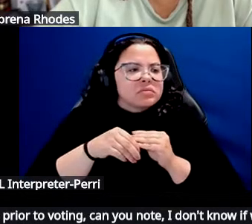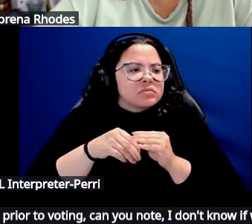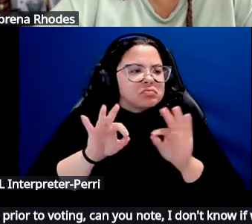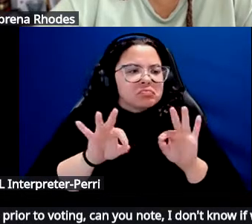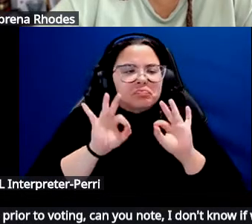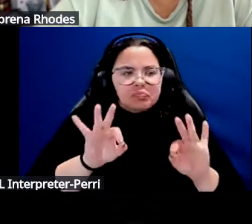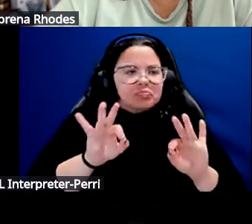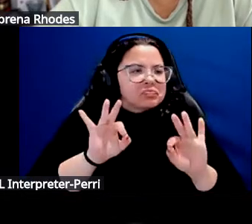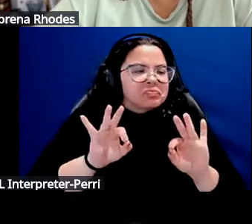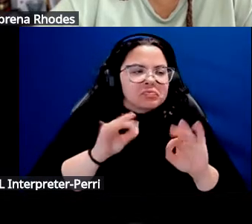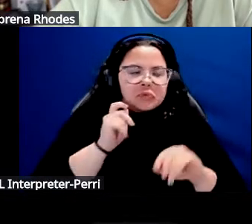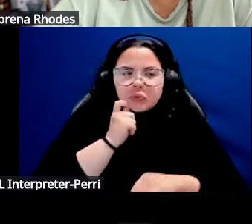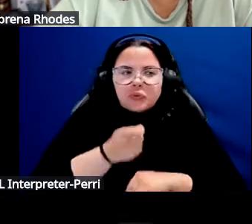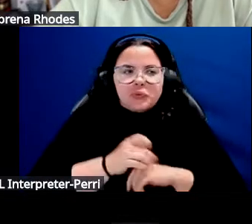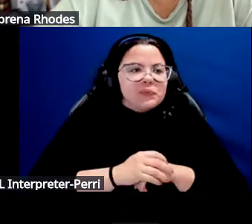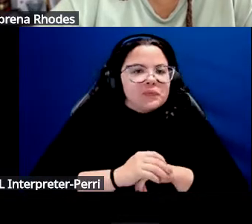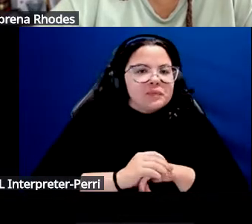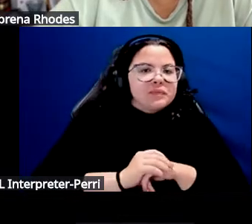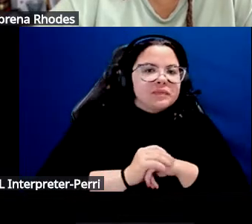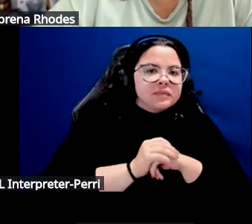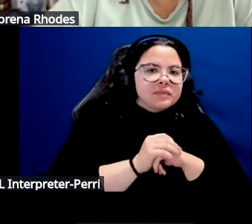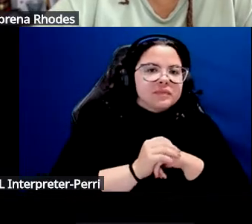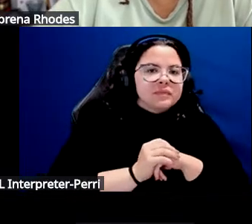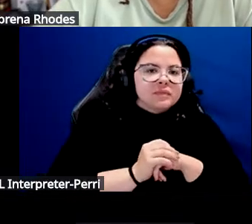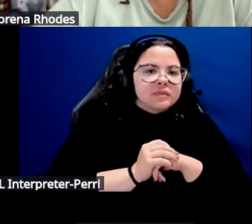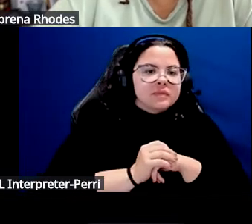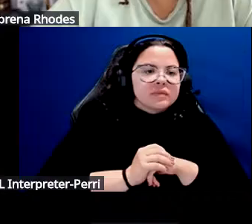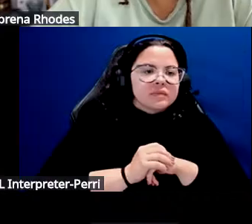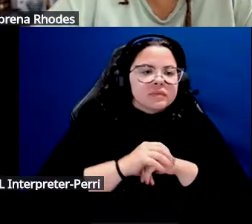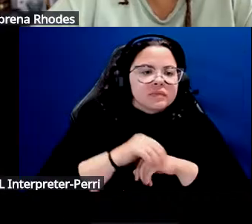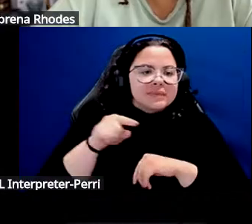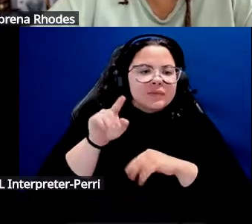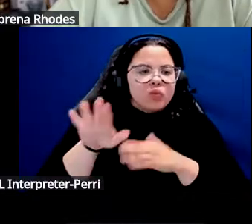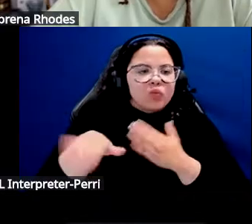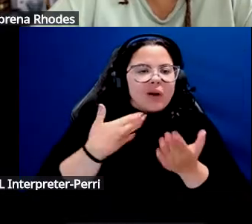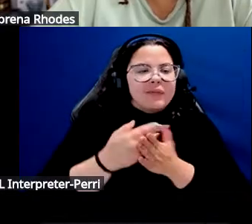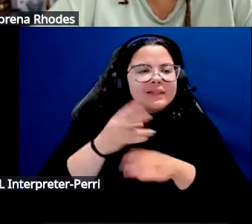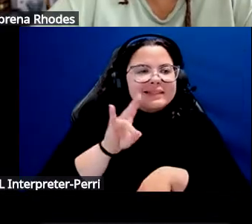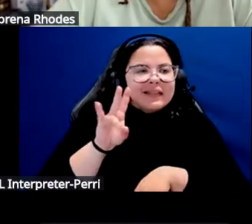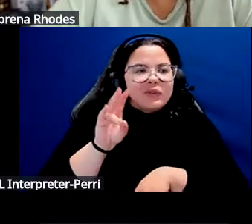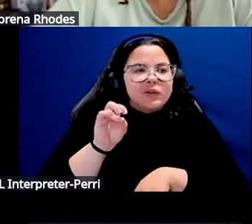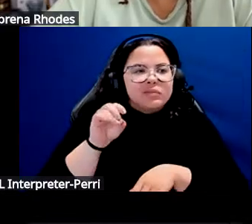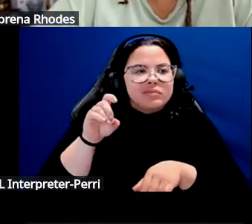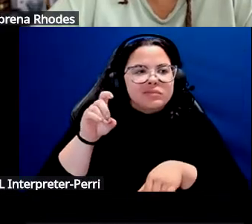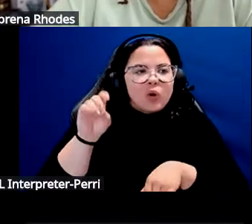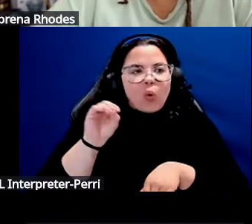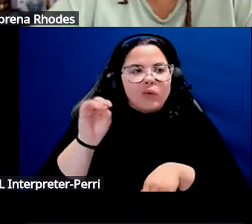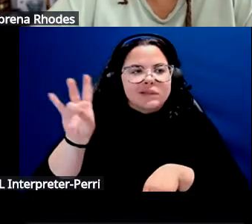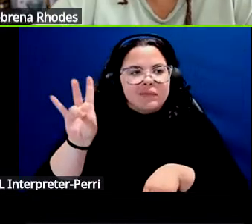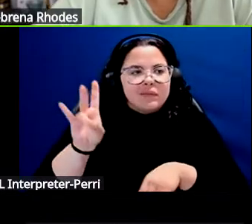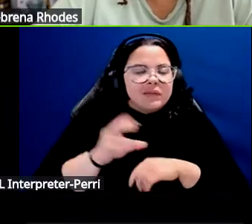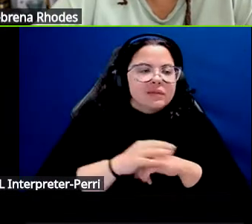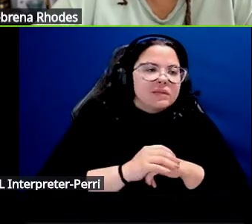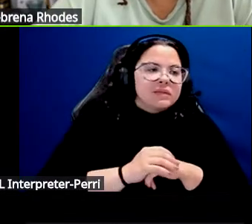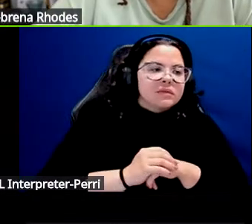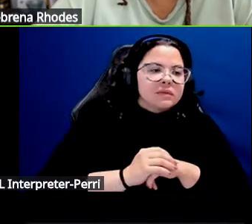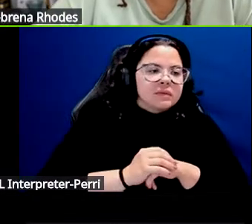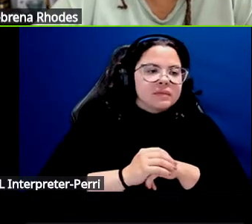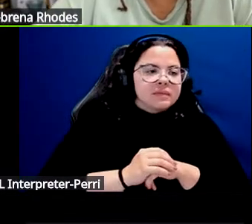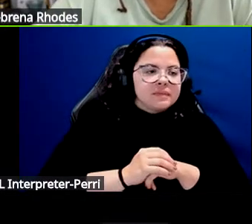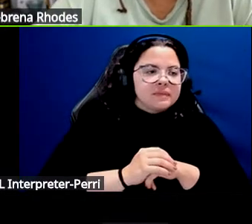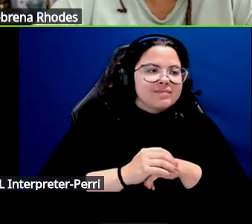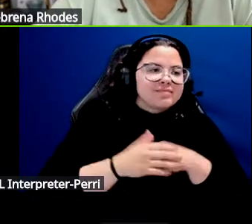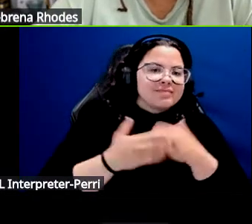I noted. All right, cool. Commissioner Hosler's arrival at 7:07. Okay. Thank you,